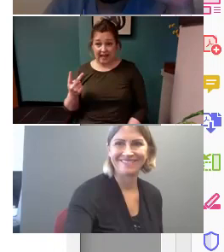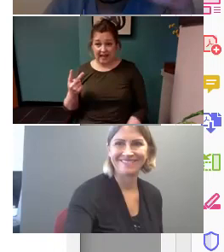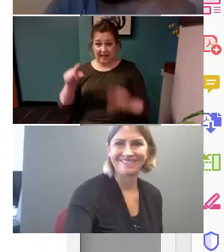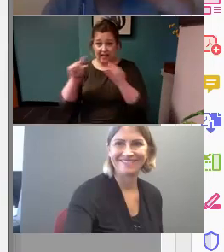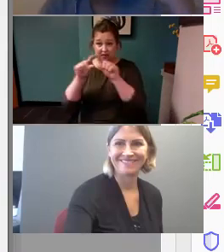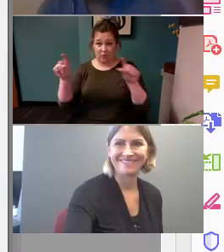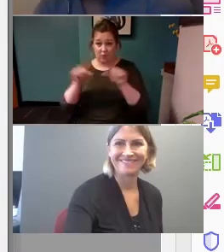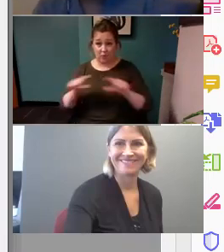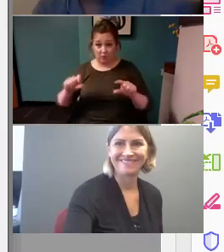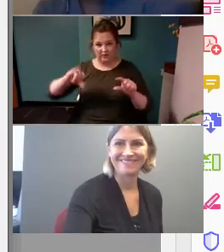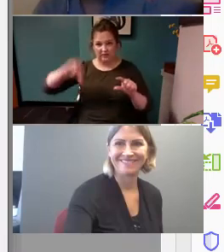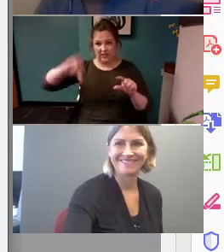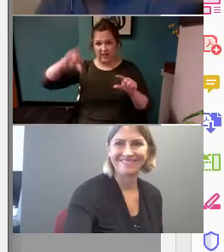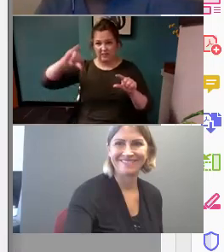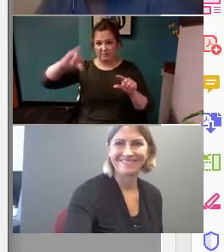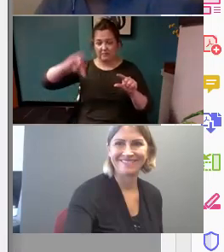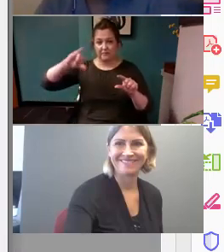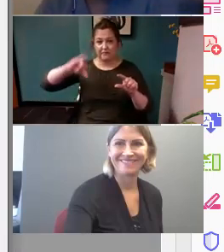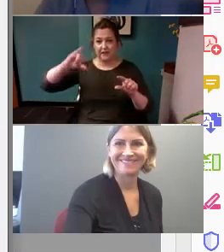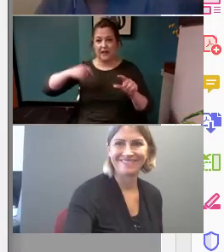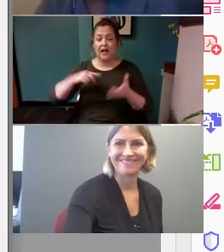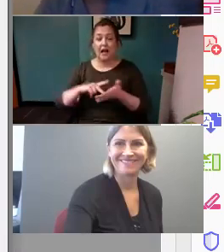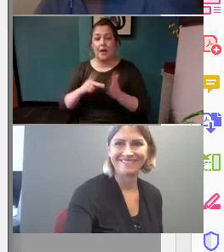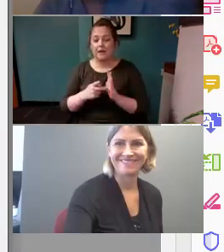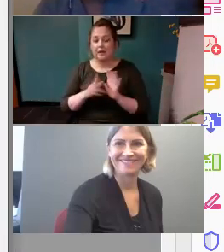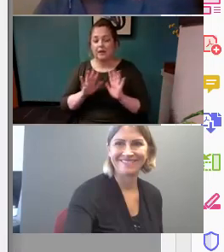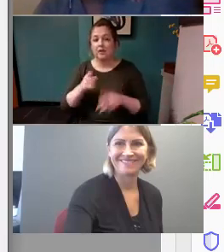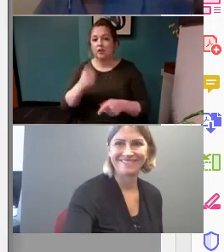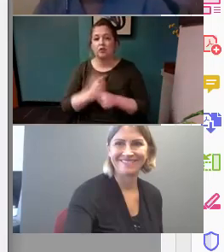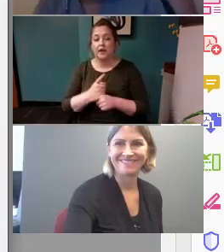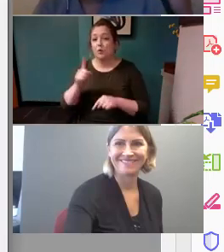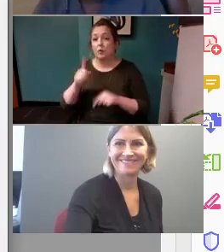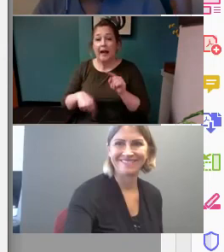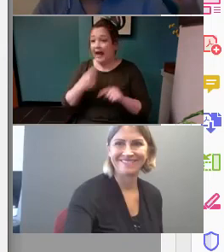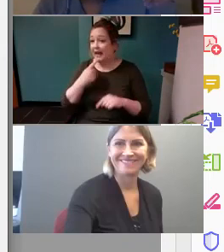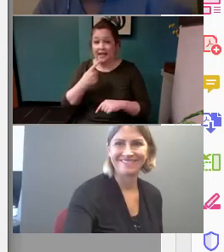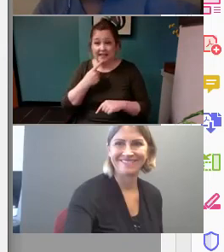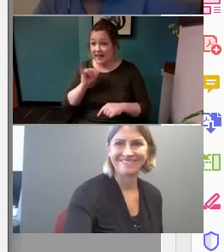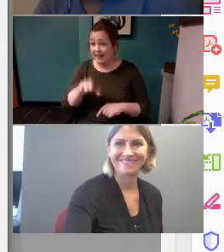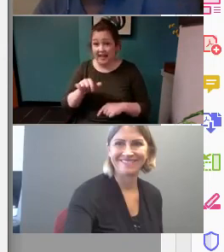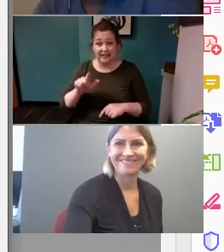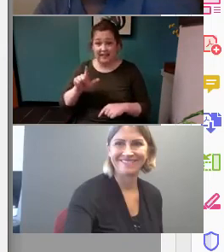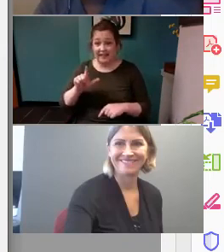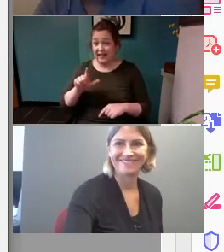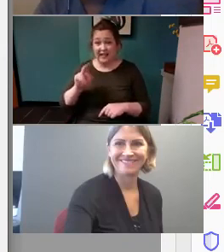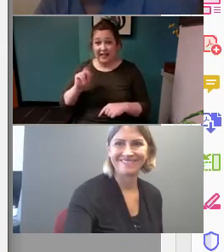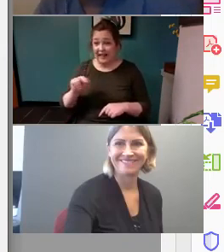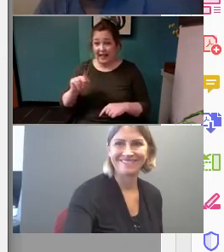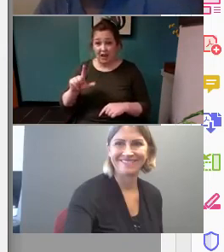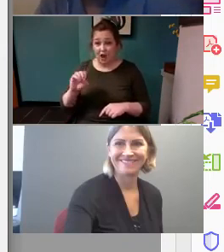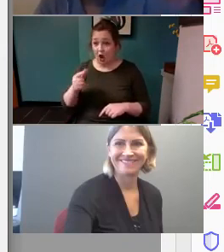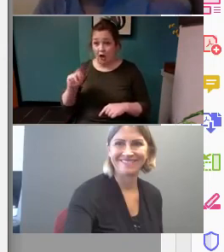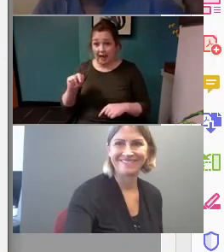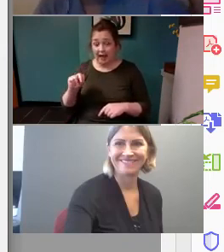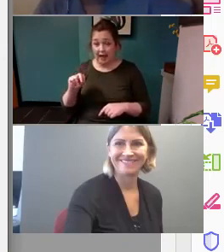I mean, yes, you're correct. But we can't say that this is n log n unless we have some c that is greater